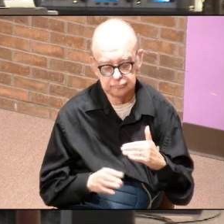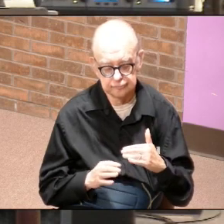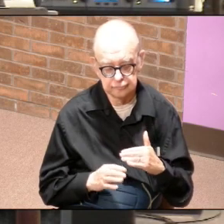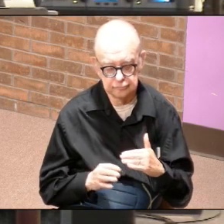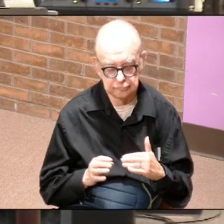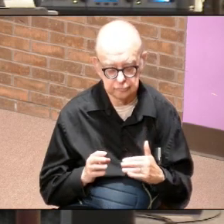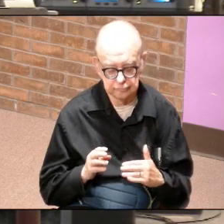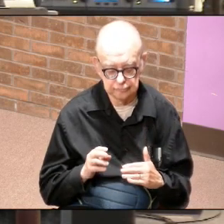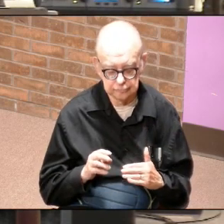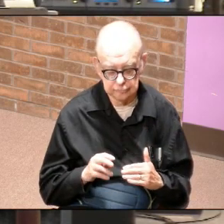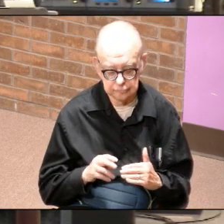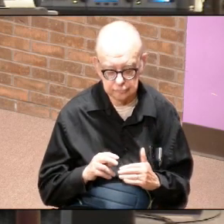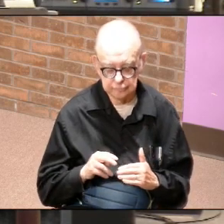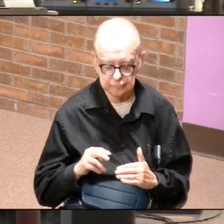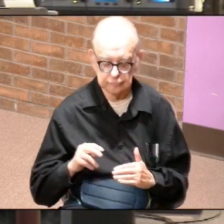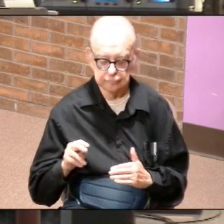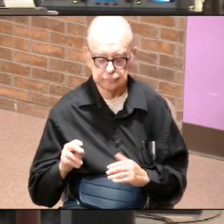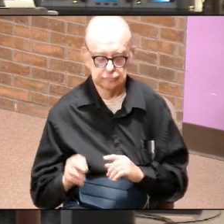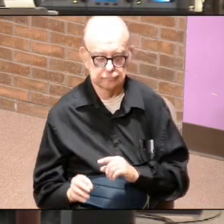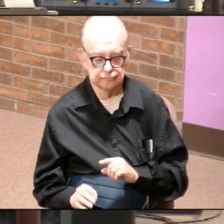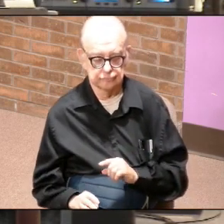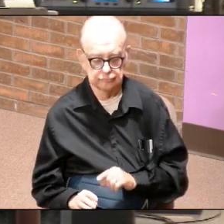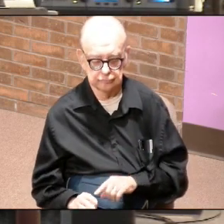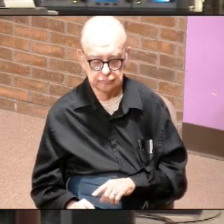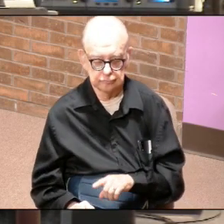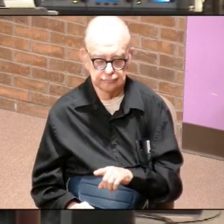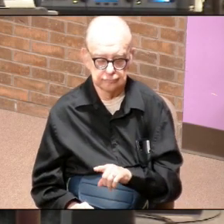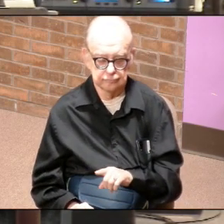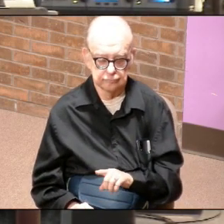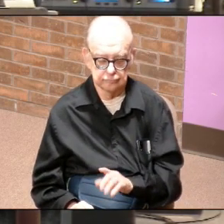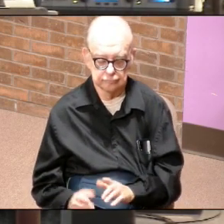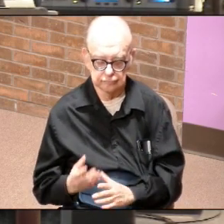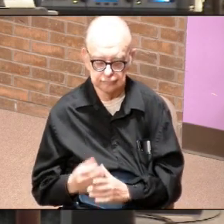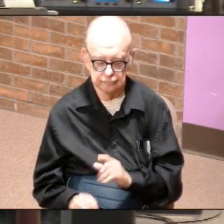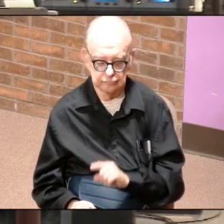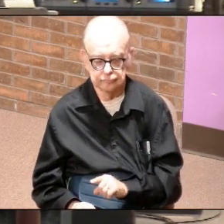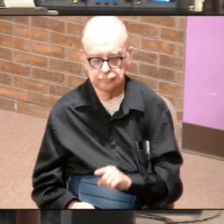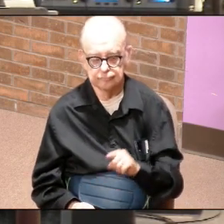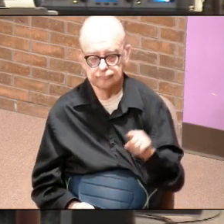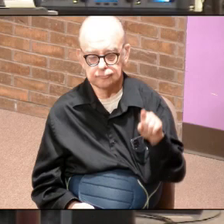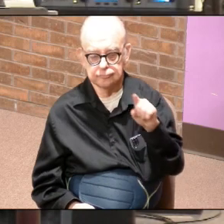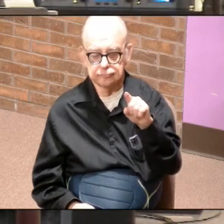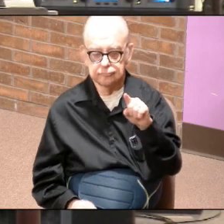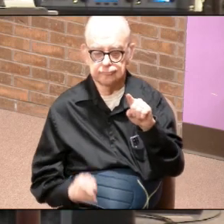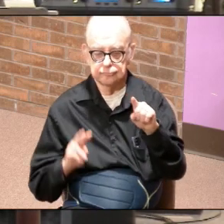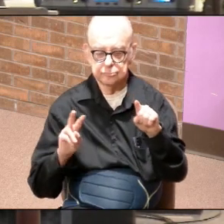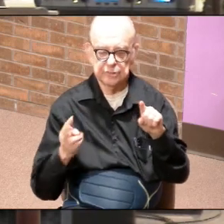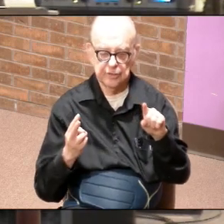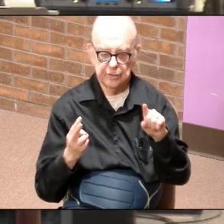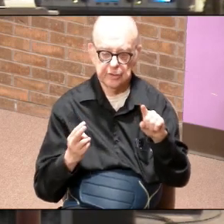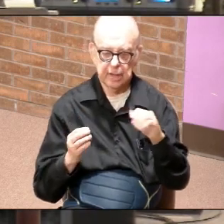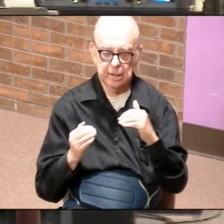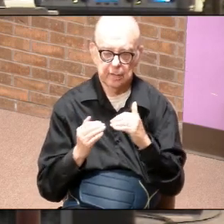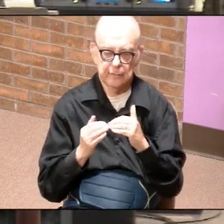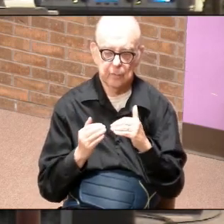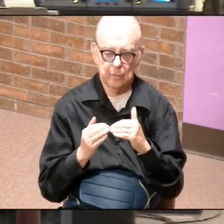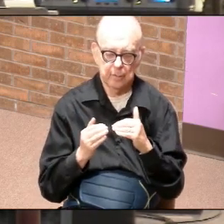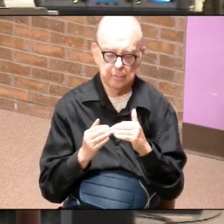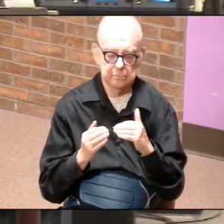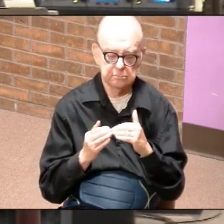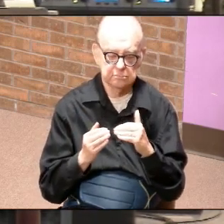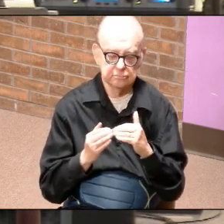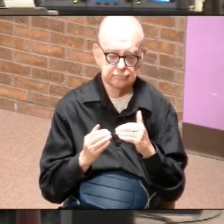there was a stairway that you would come into from the outside to go up to the upper apartment.